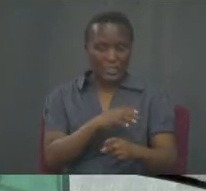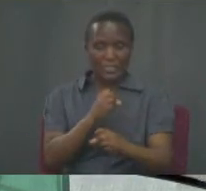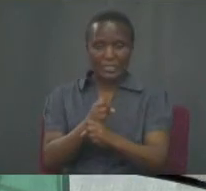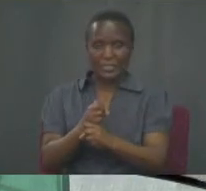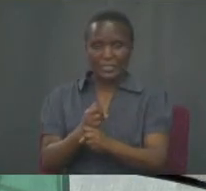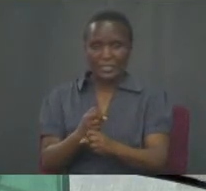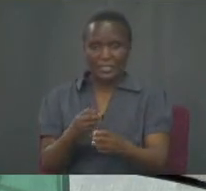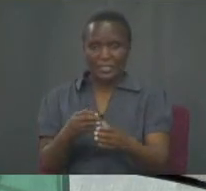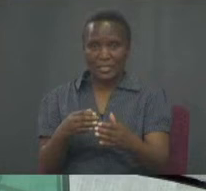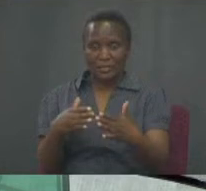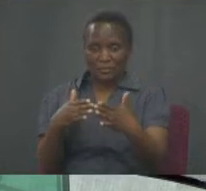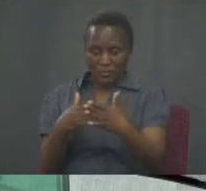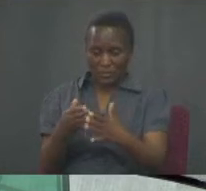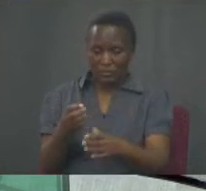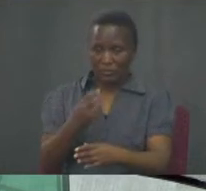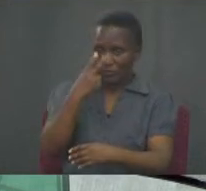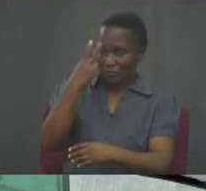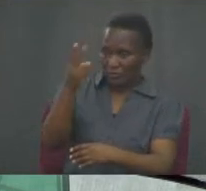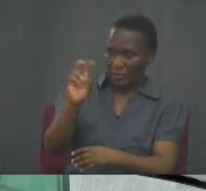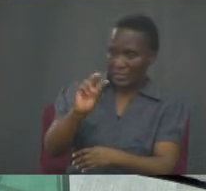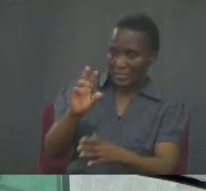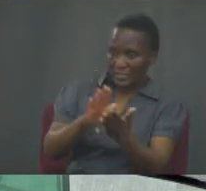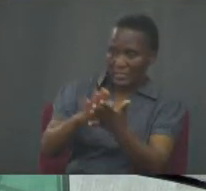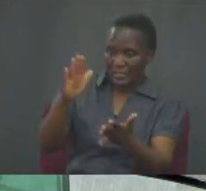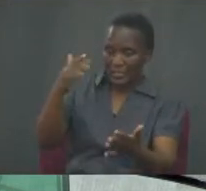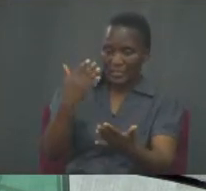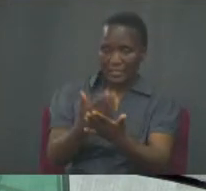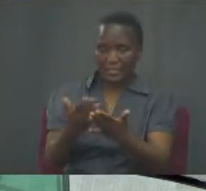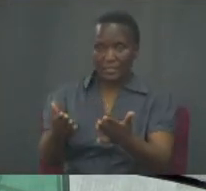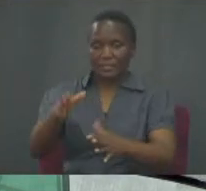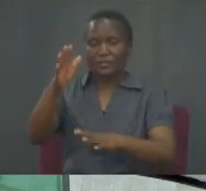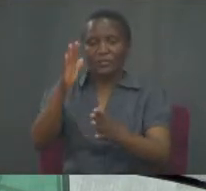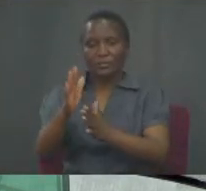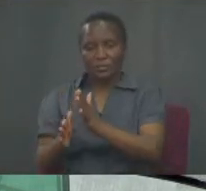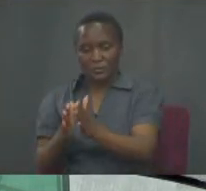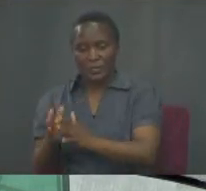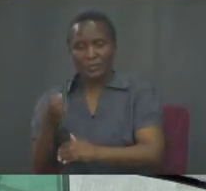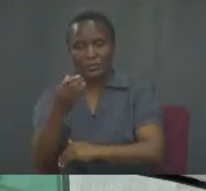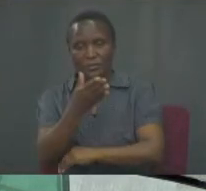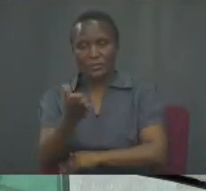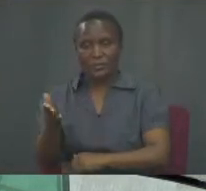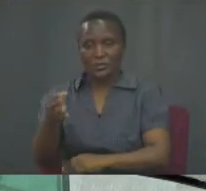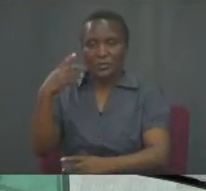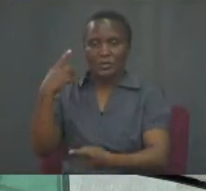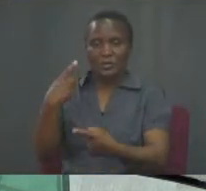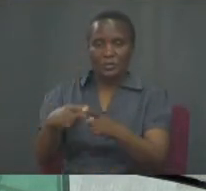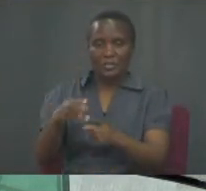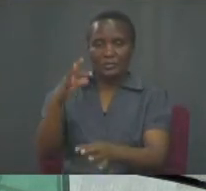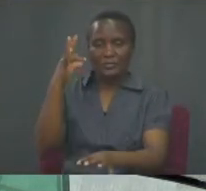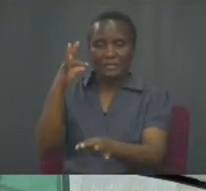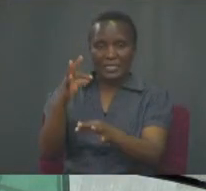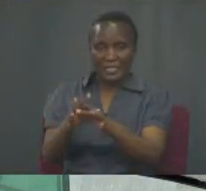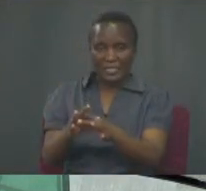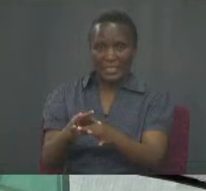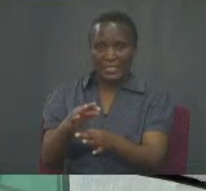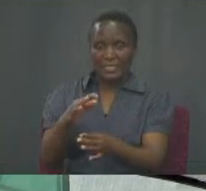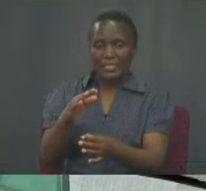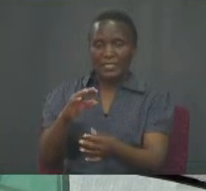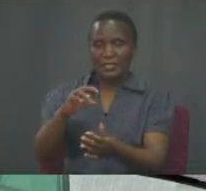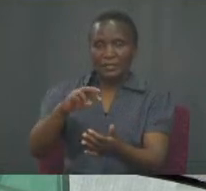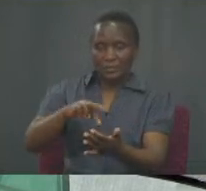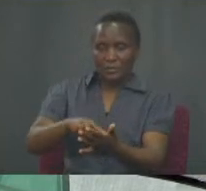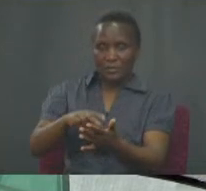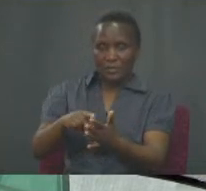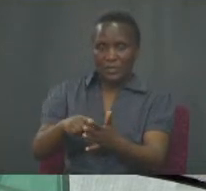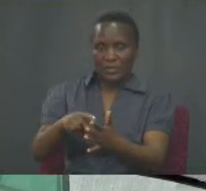your vision to see the great things that God has prepared for you. But faith builds a bridge for you to cross over to the good